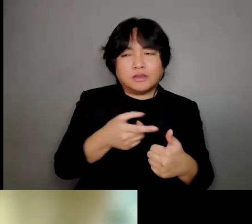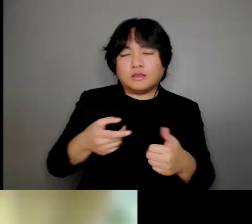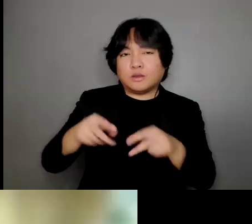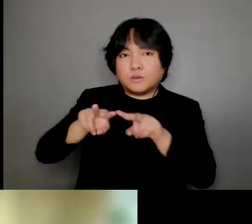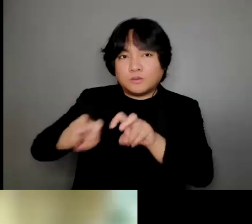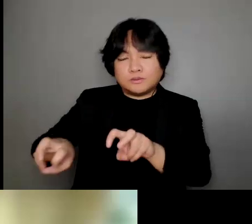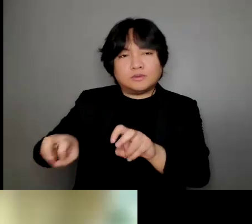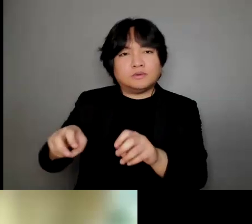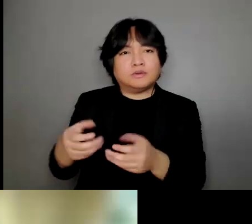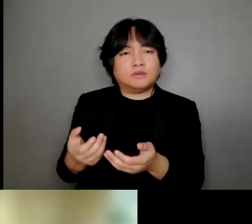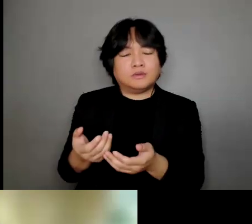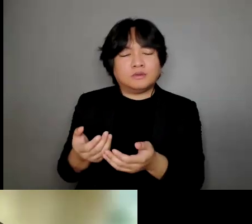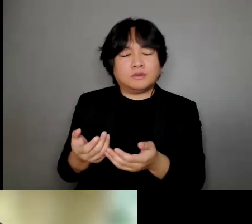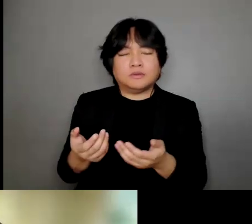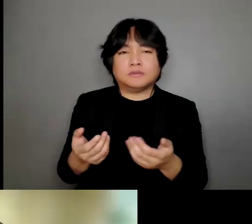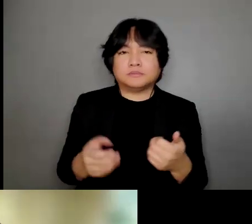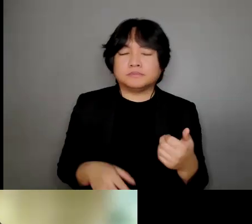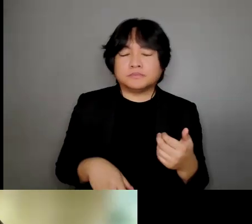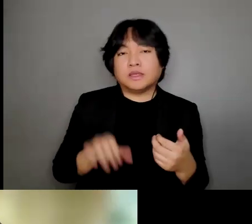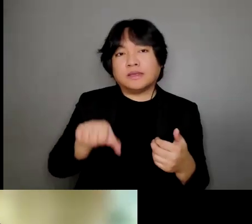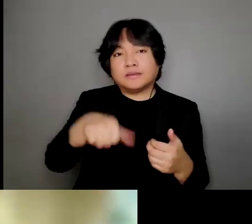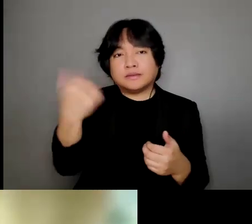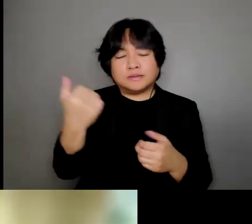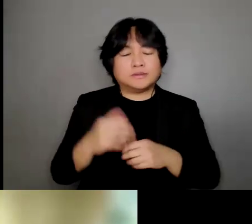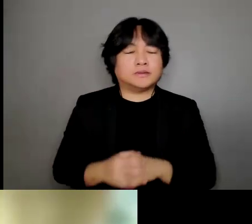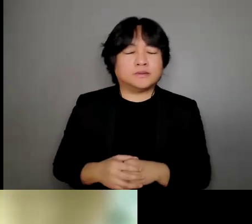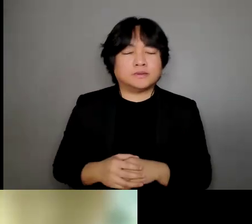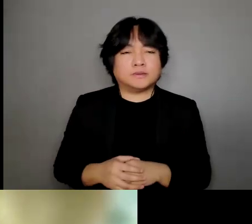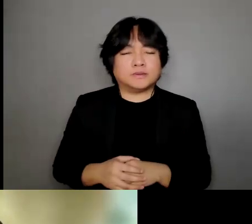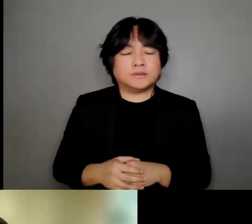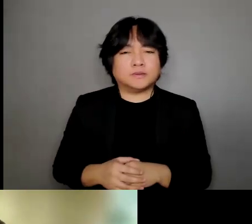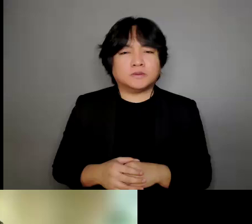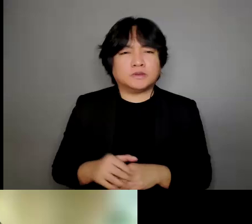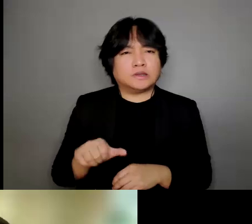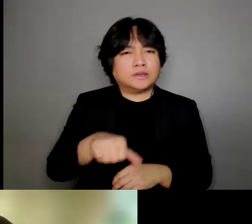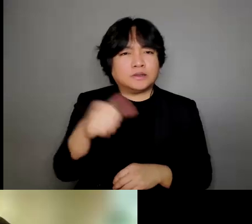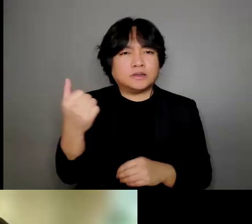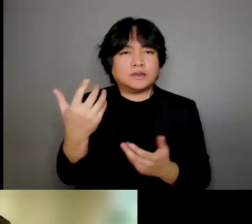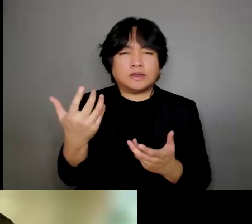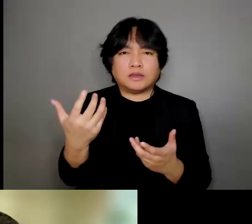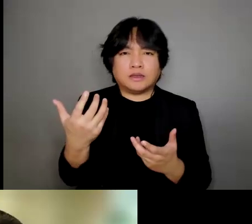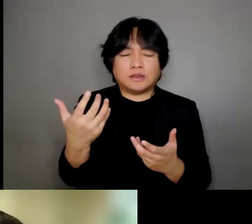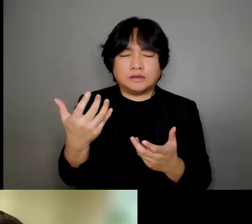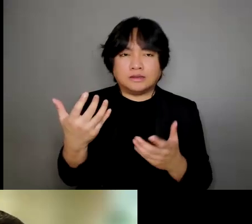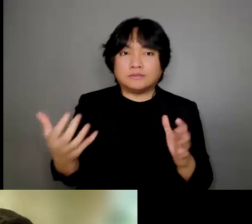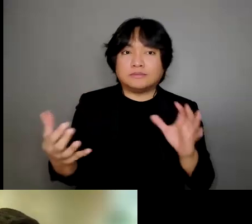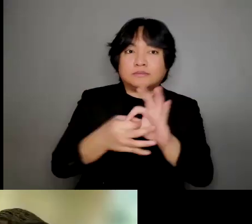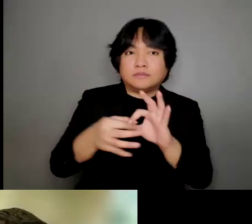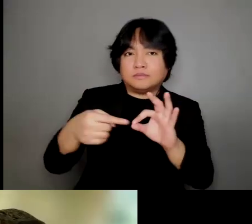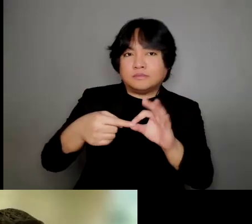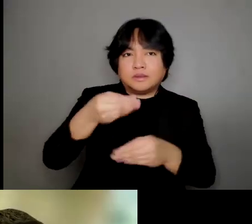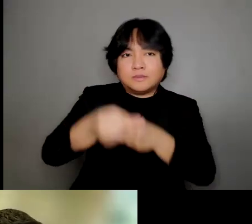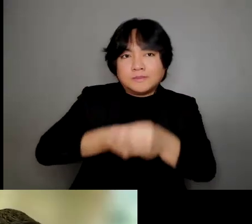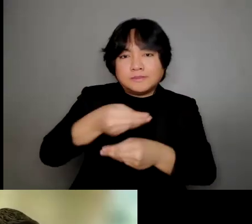right? The other is obviously, and connected to that as well, is sort of the process of